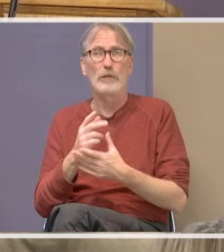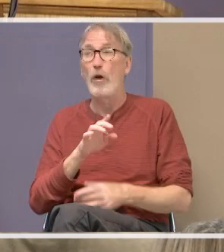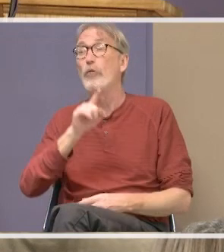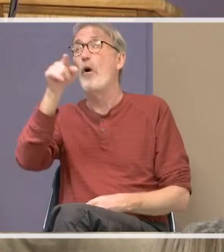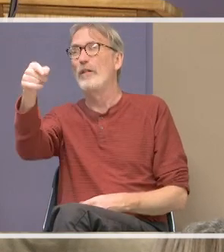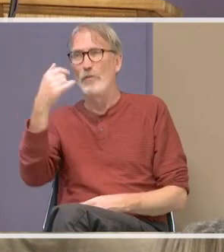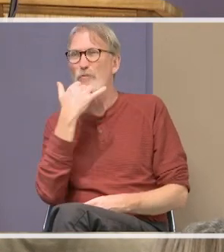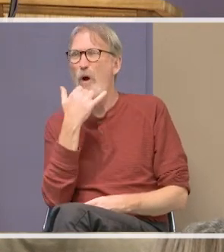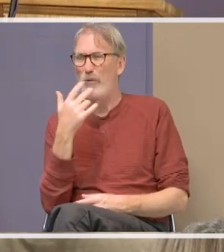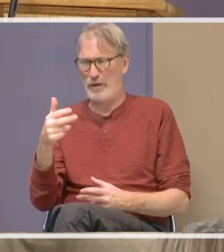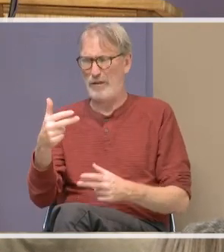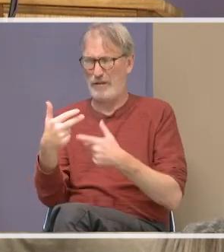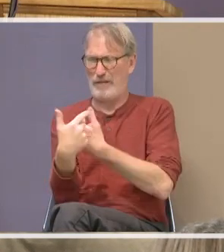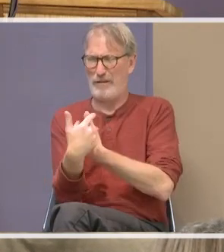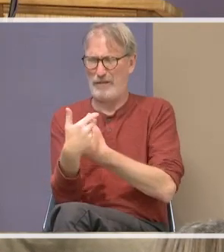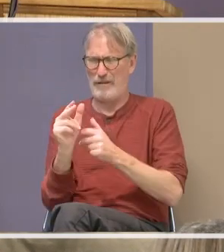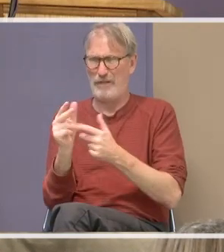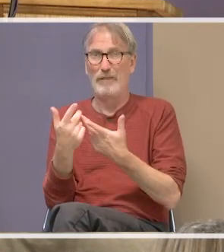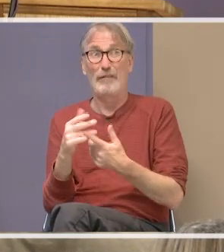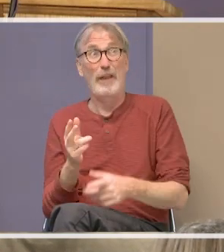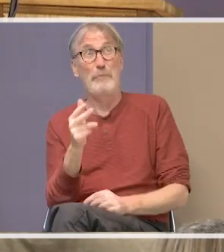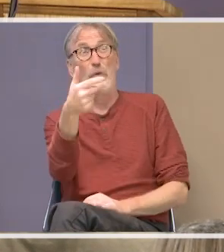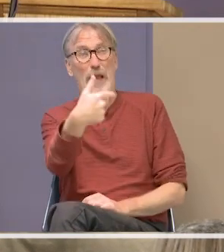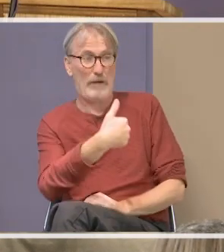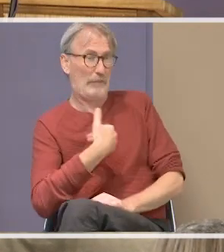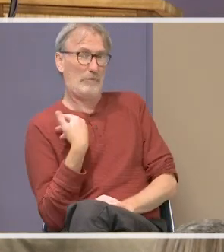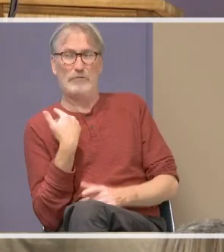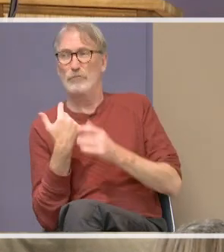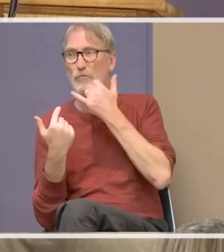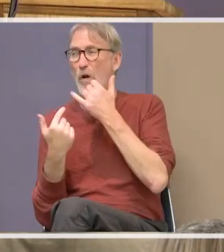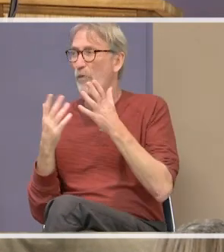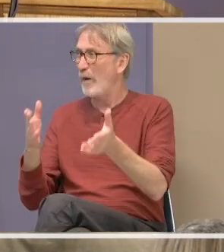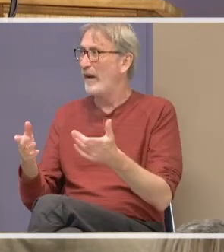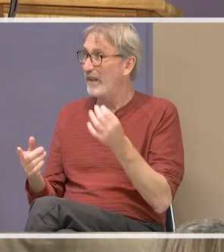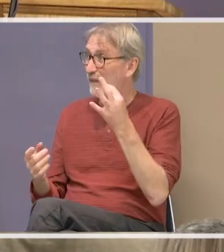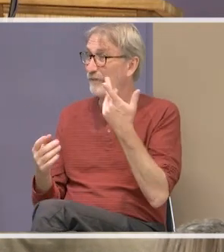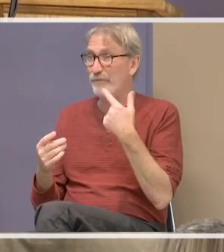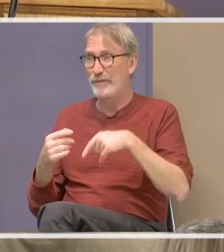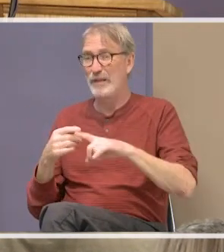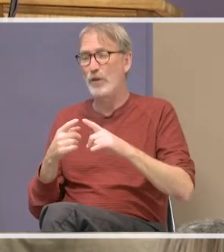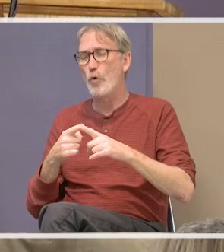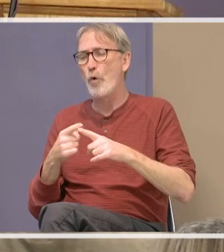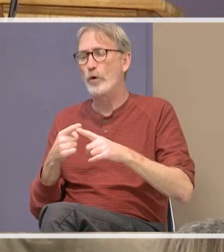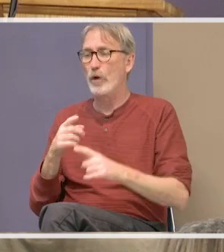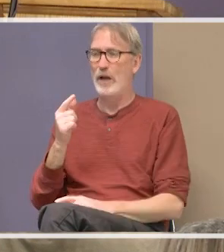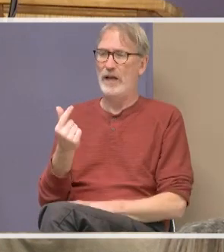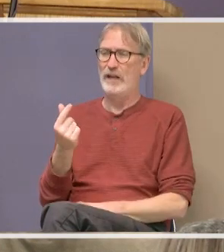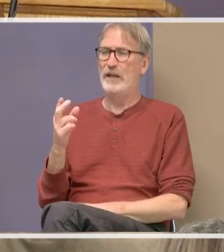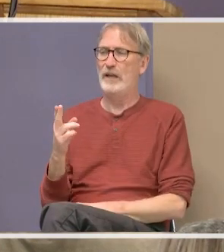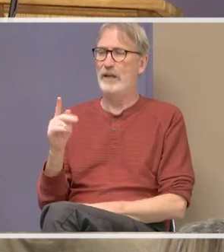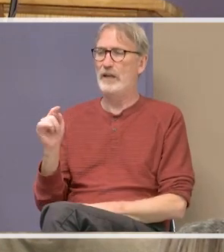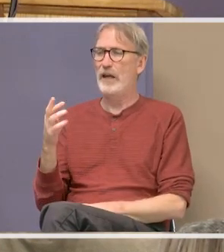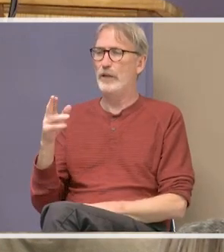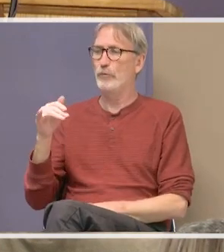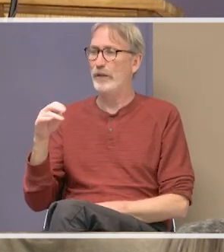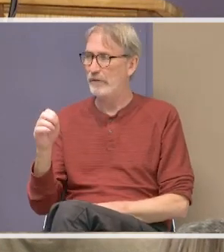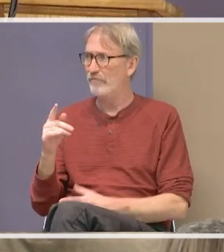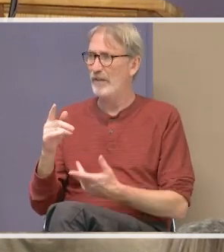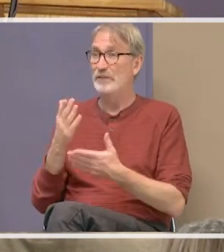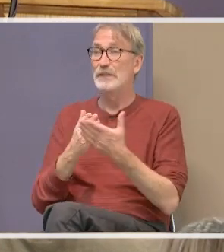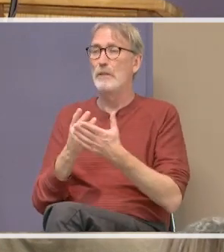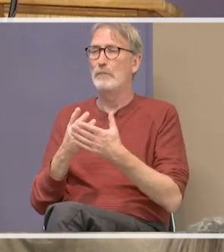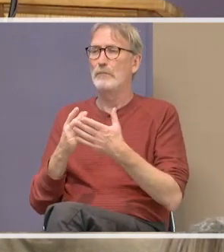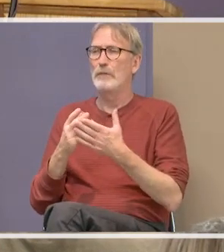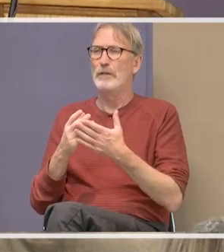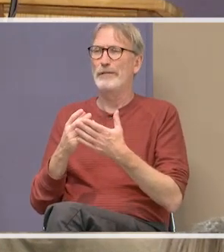in the wrong direction, pulling out into the wrong direction. And if you get down to the corner of Guthrie, I have pictures of cars parked all